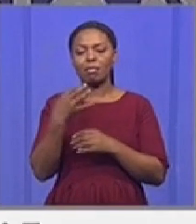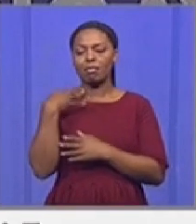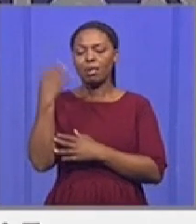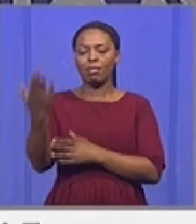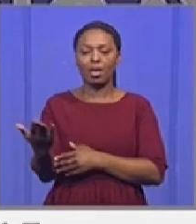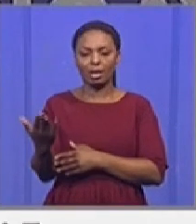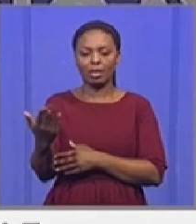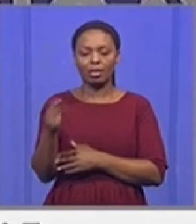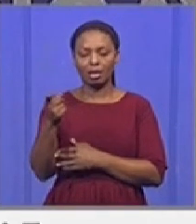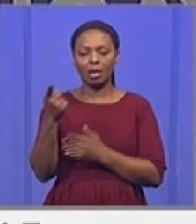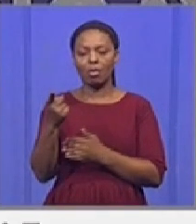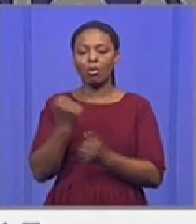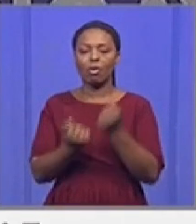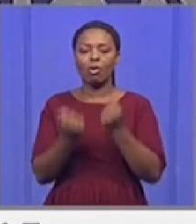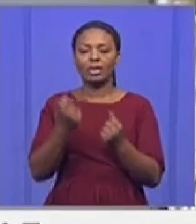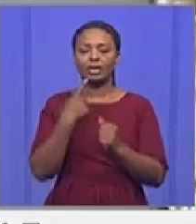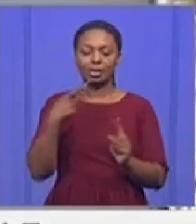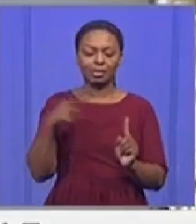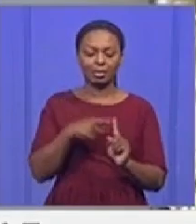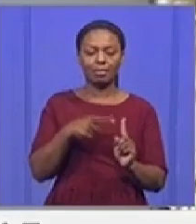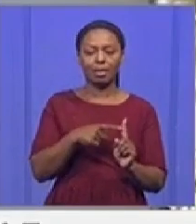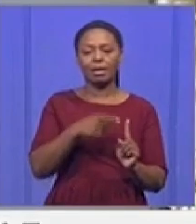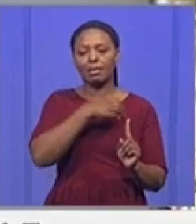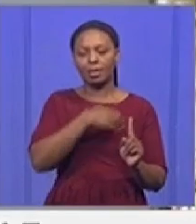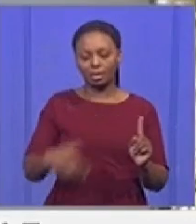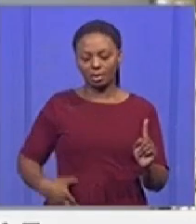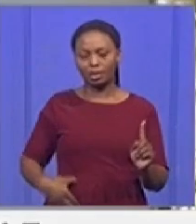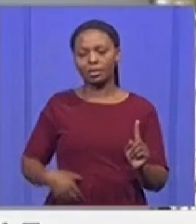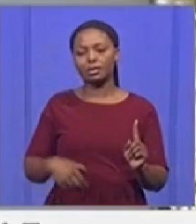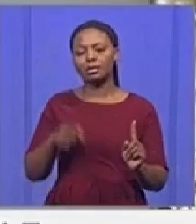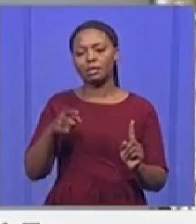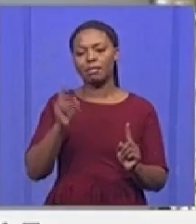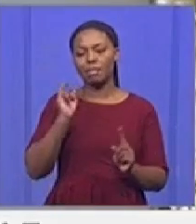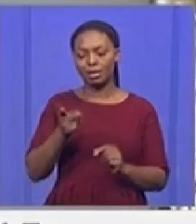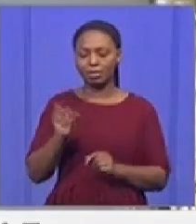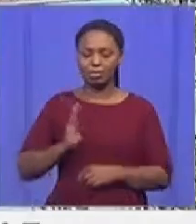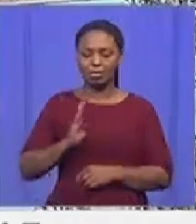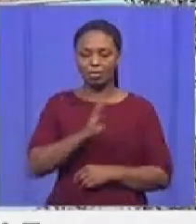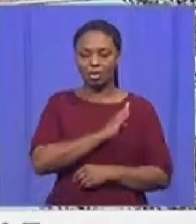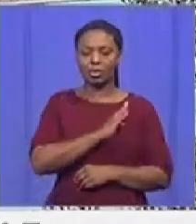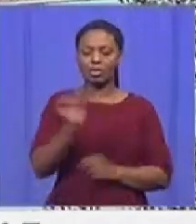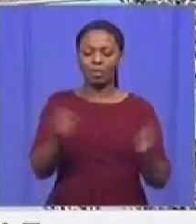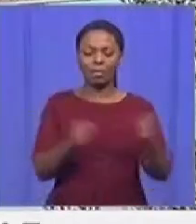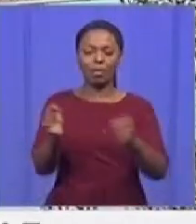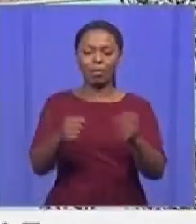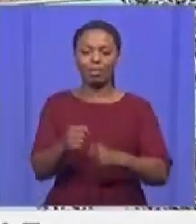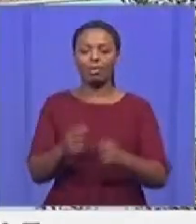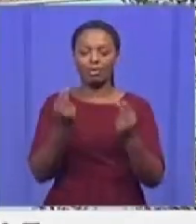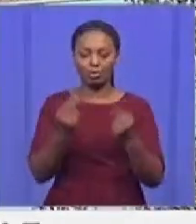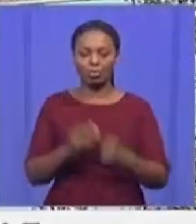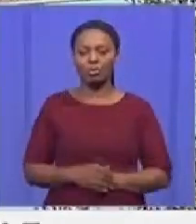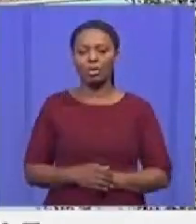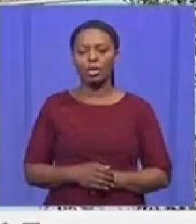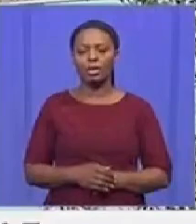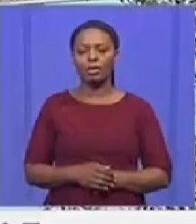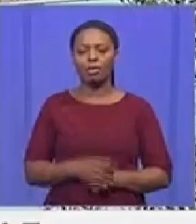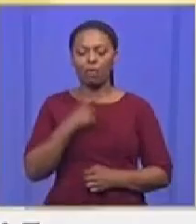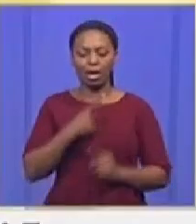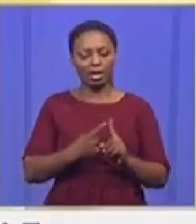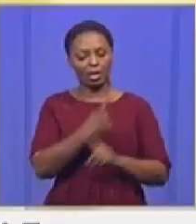molaotheo go pateletsa moporesidente Ramaphosa go tlhopha boto e ntšhwa. Ya re go diega go dira jalo ga go mo